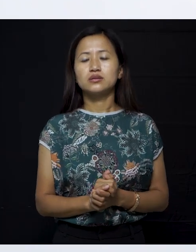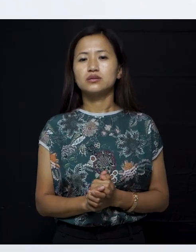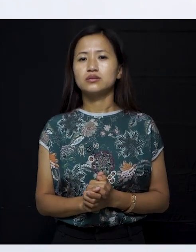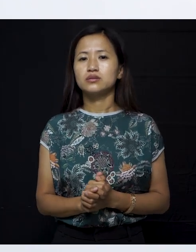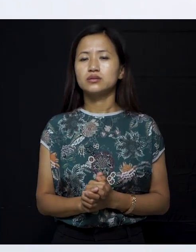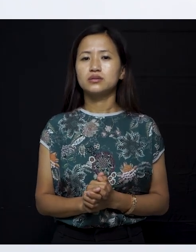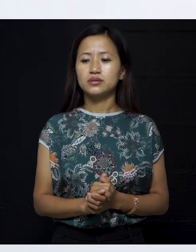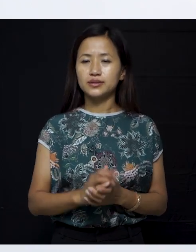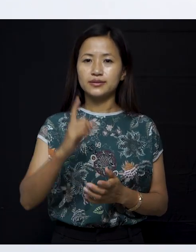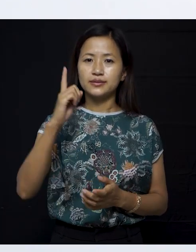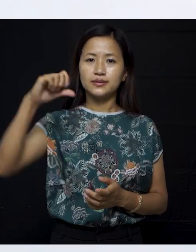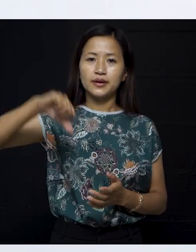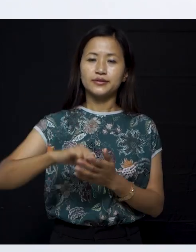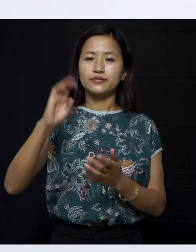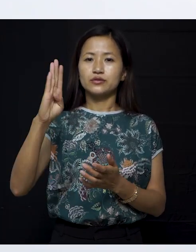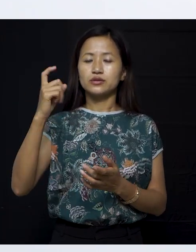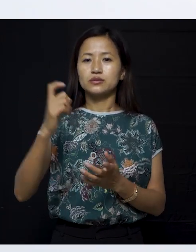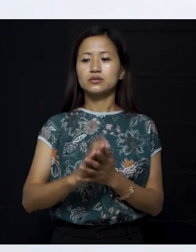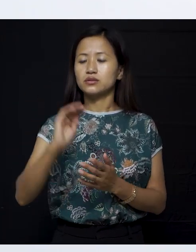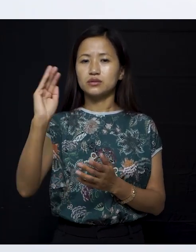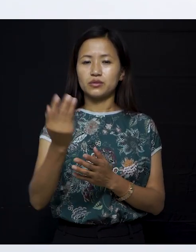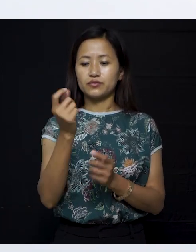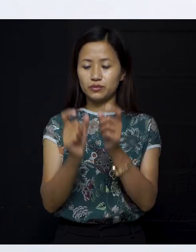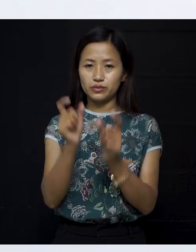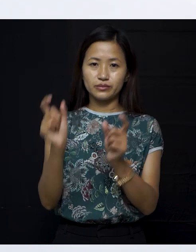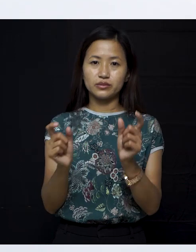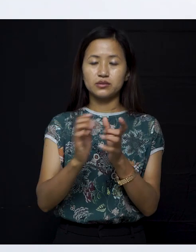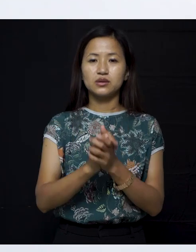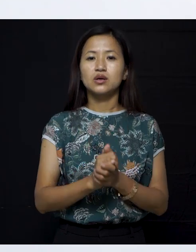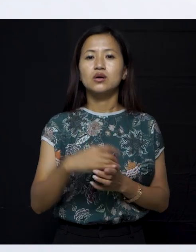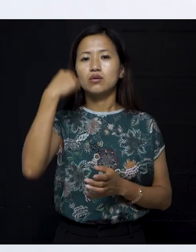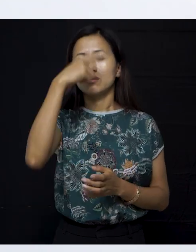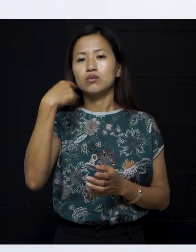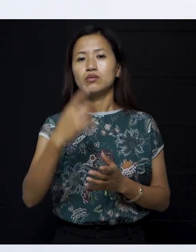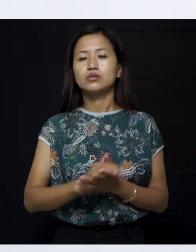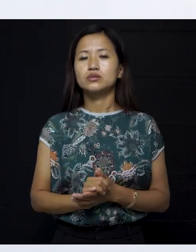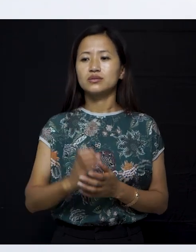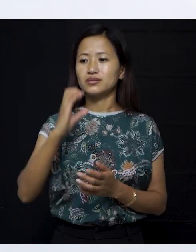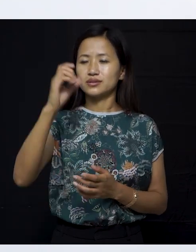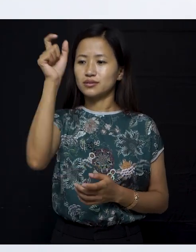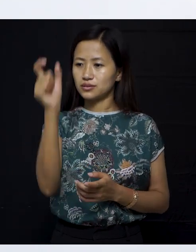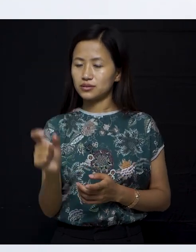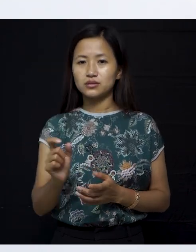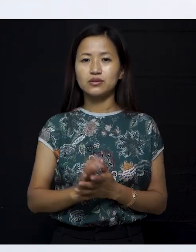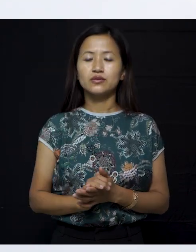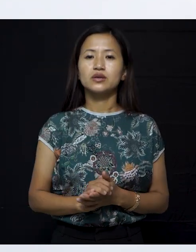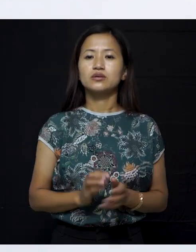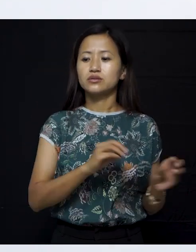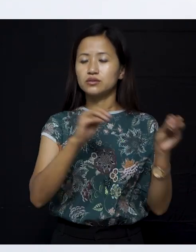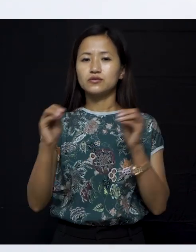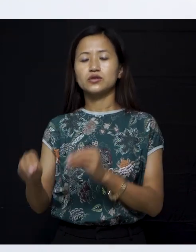in 1947, what happened was some of the people who were some of the citizens of India, they